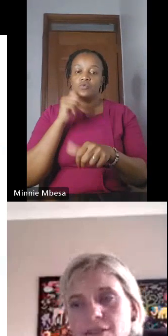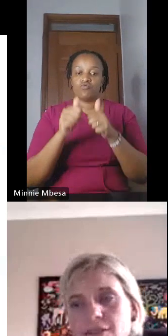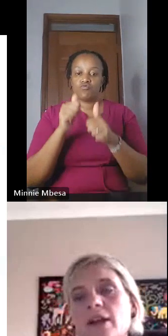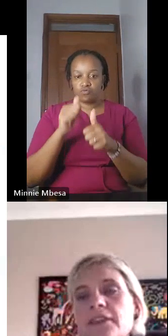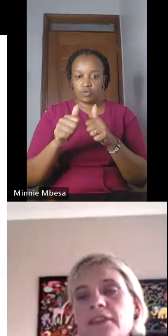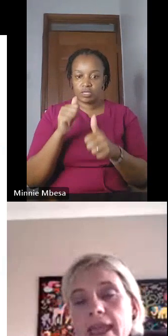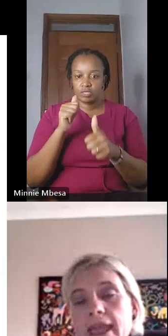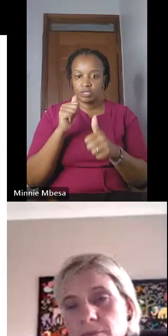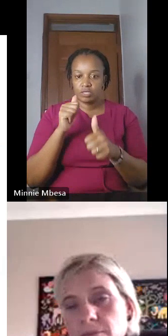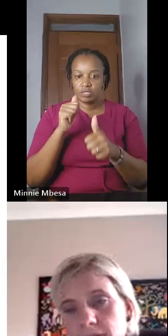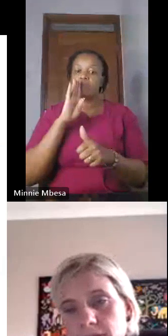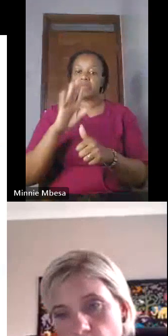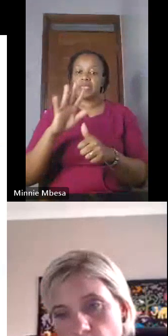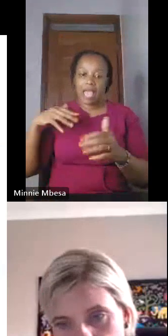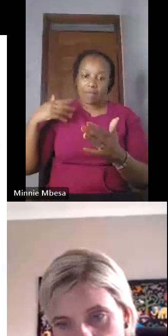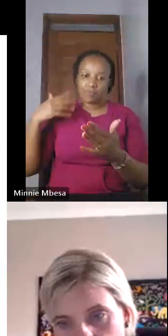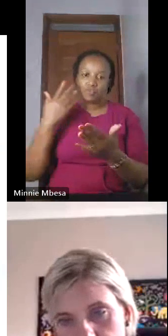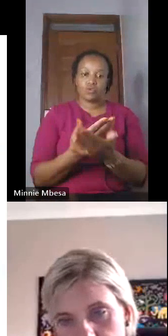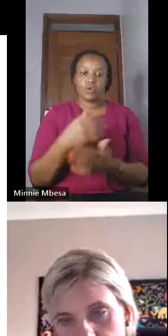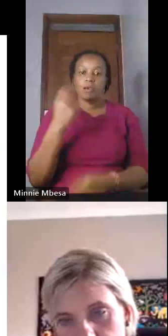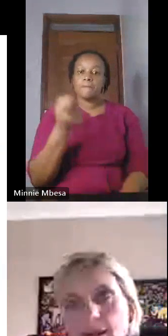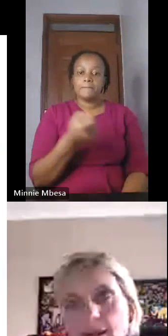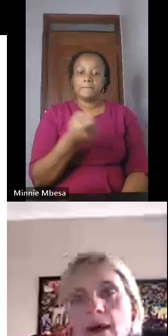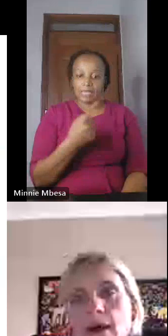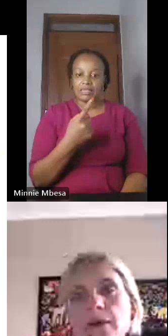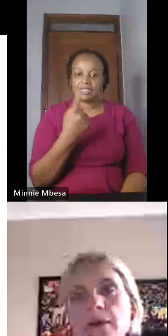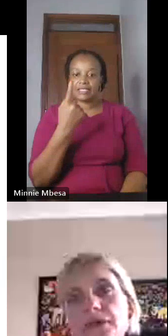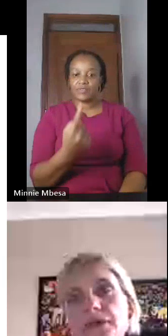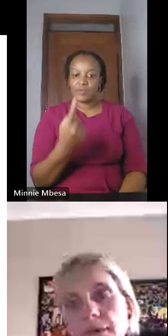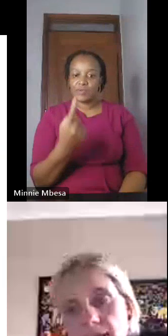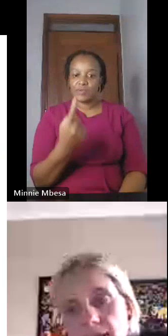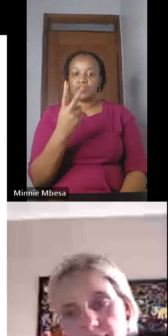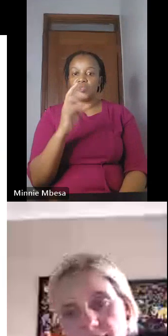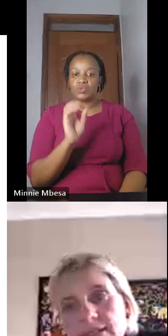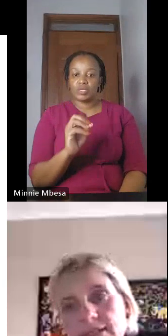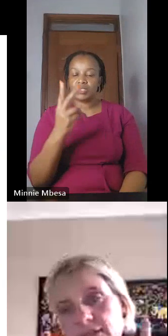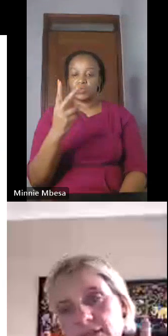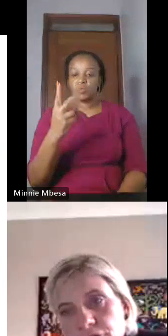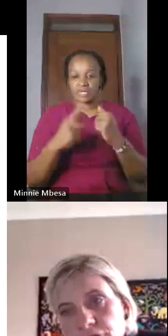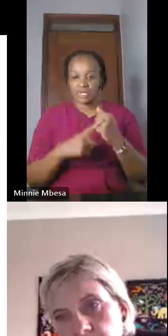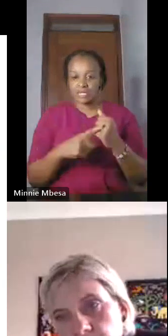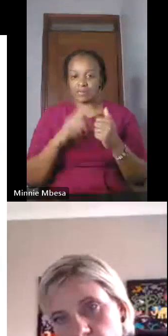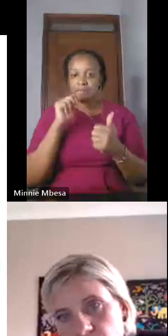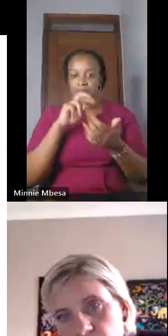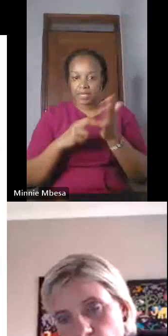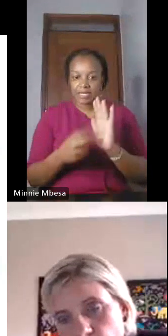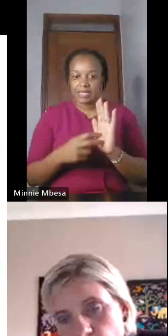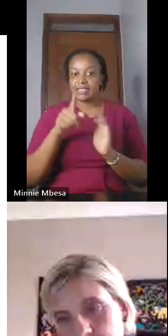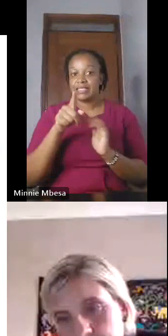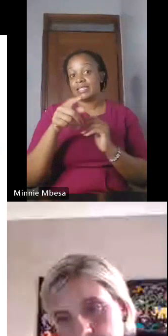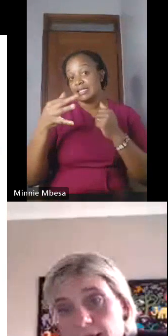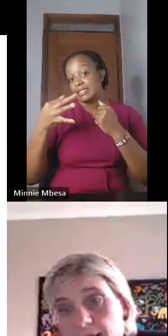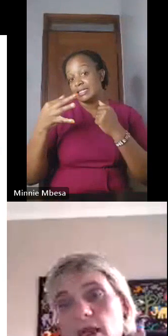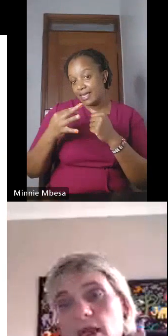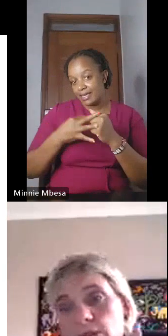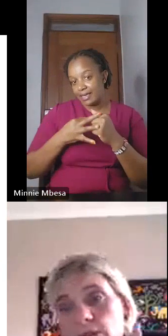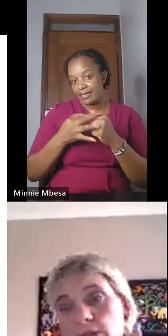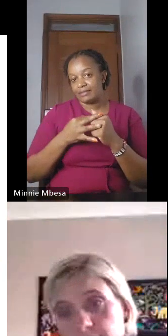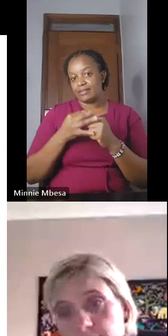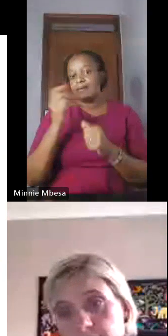2026. So another 8 months onto that. And Okay. then we consider the 3 years work